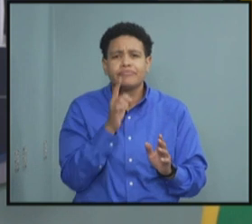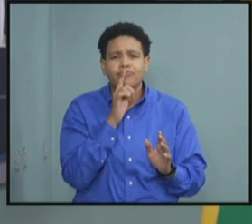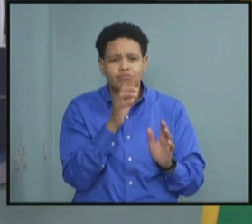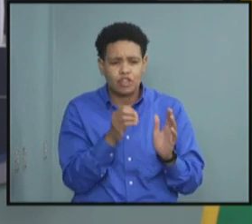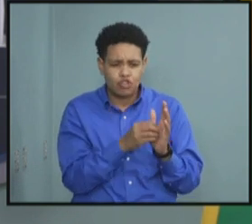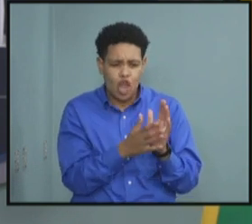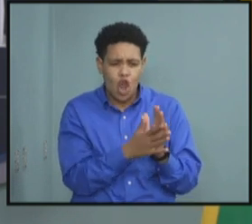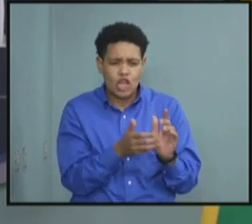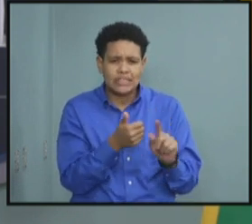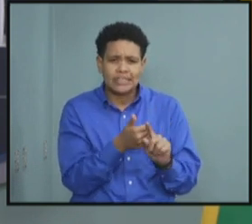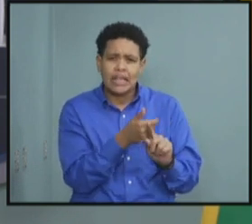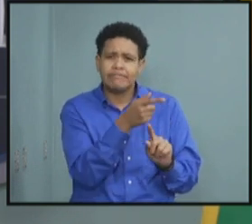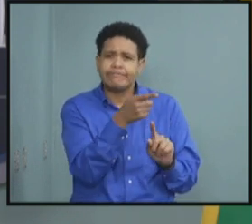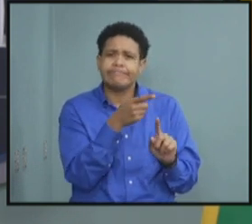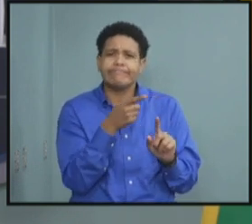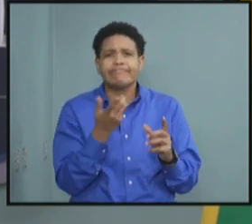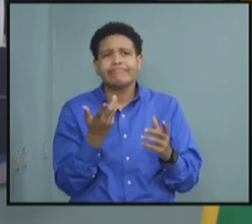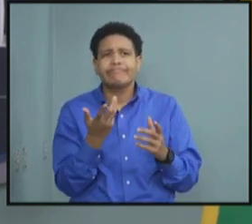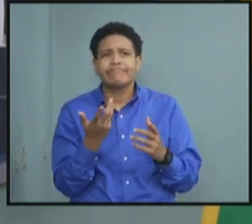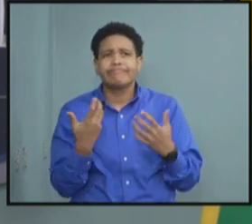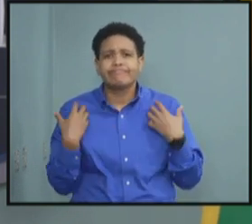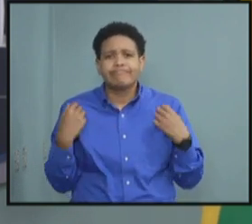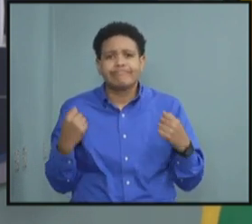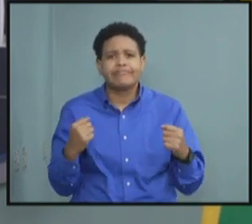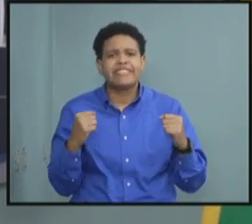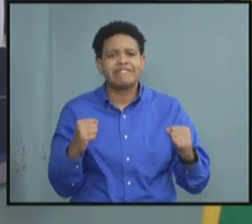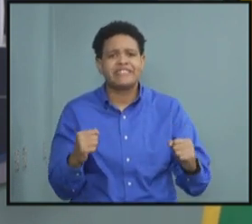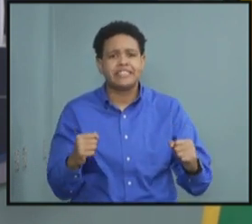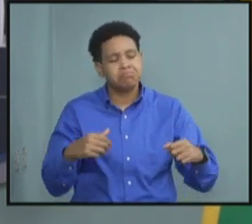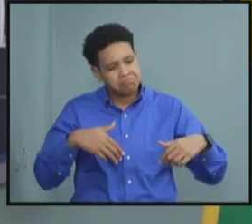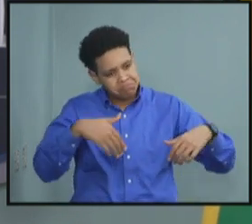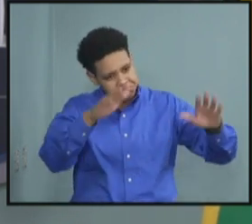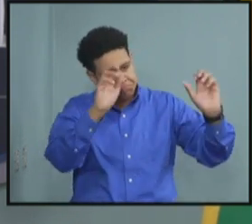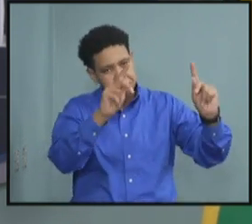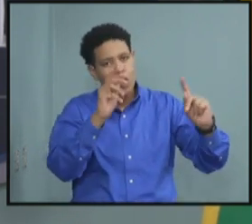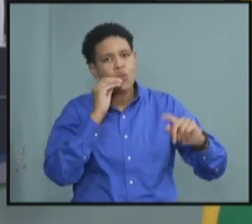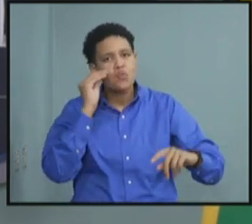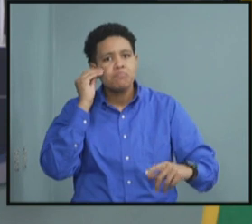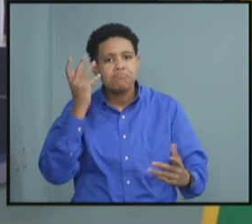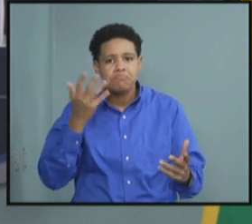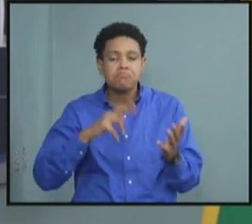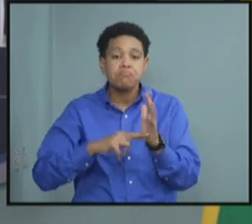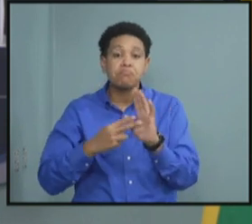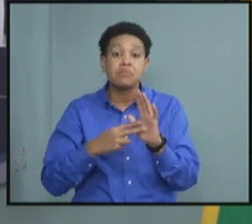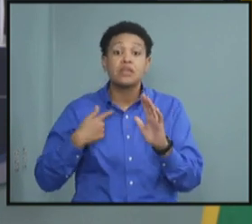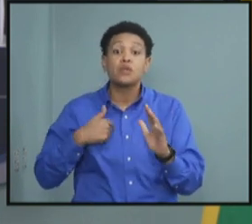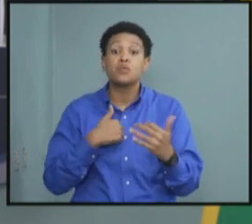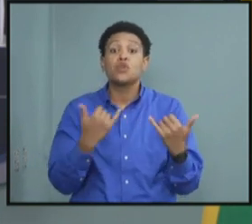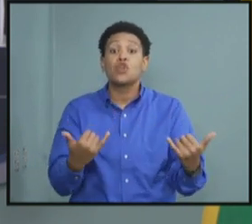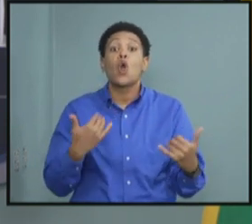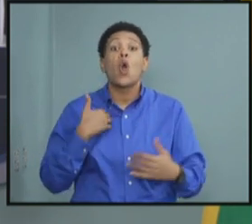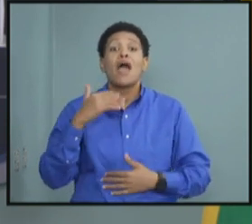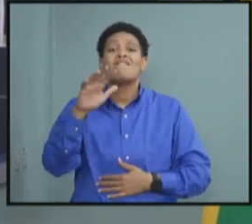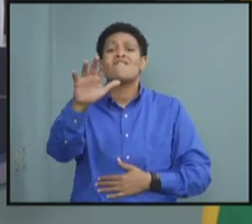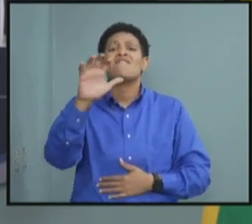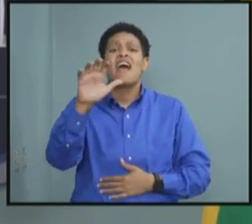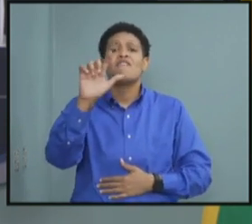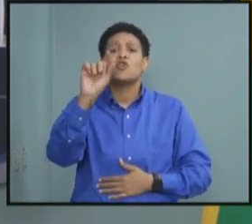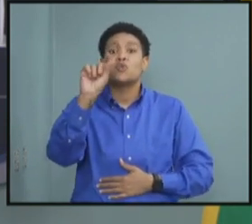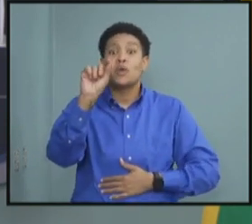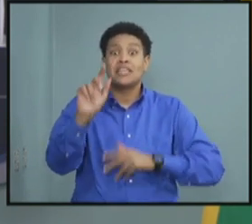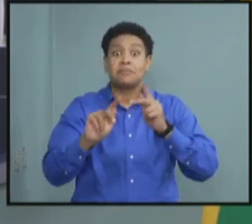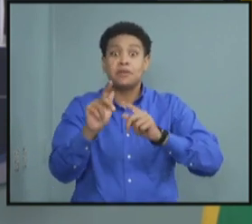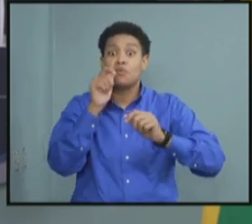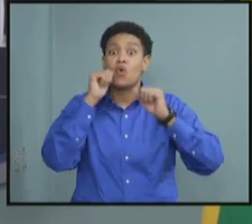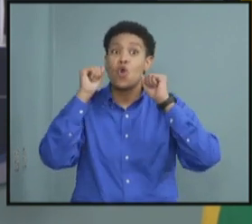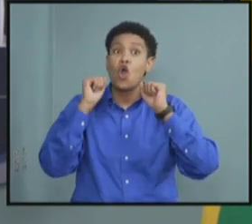recorded as being recovered and released. This means that we now have 520